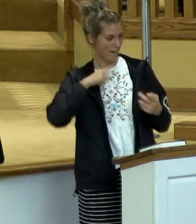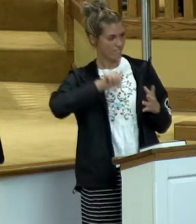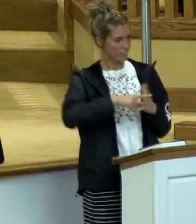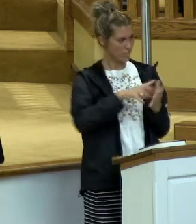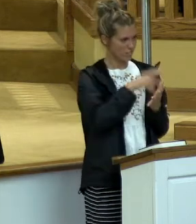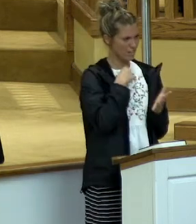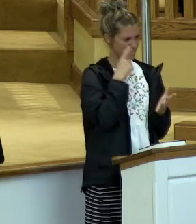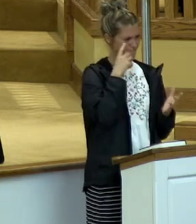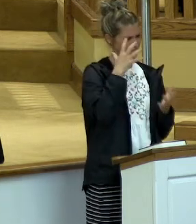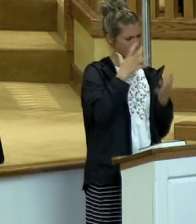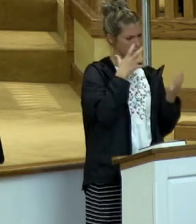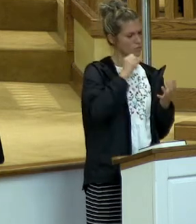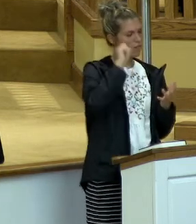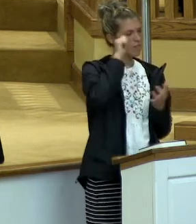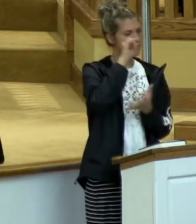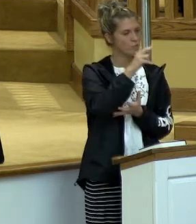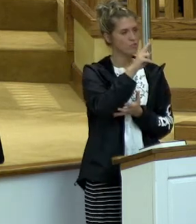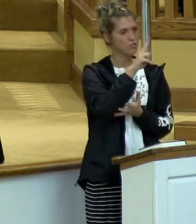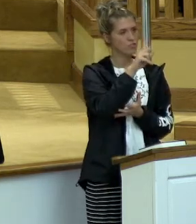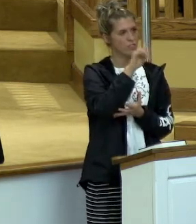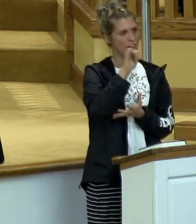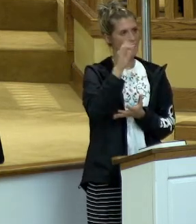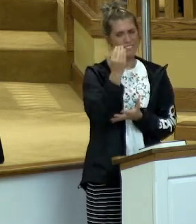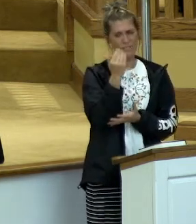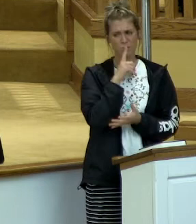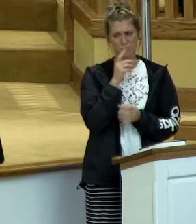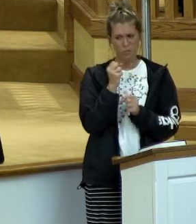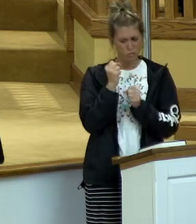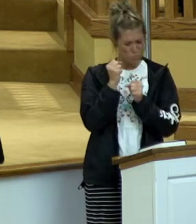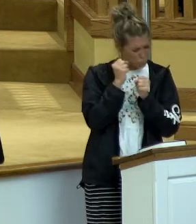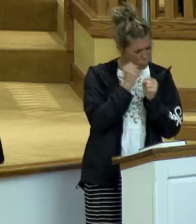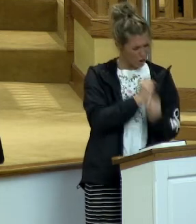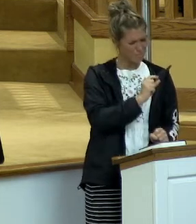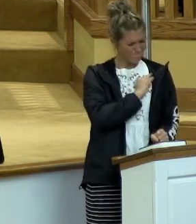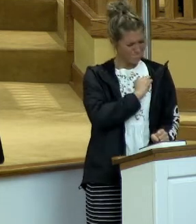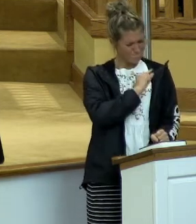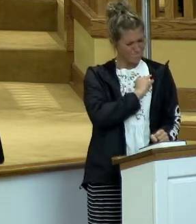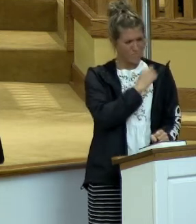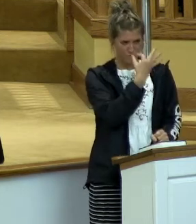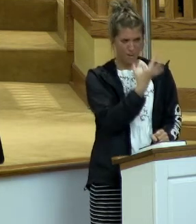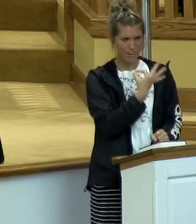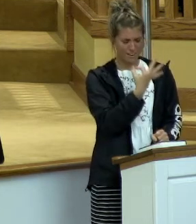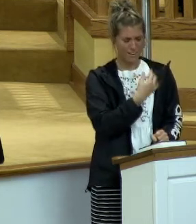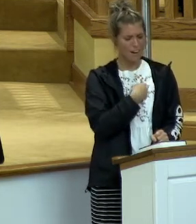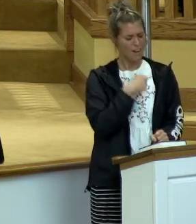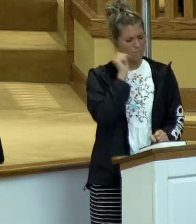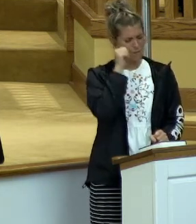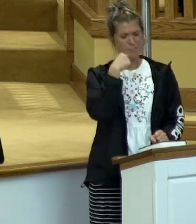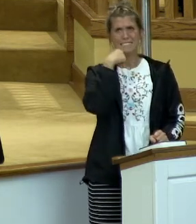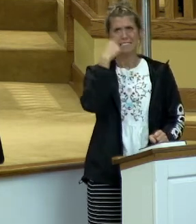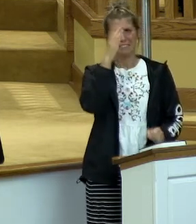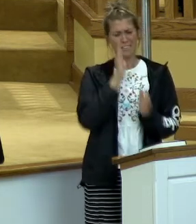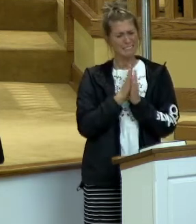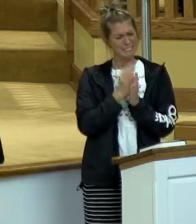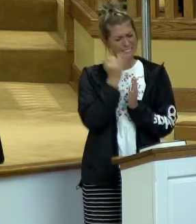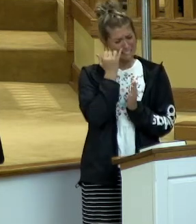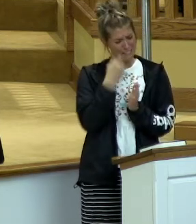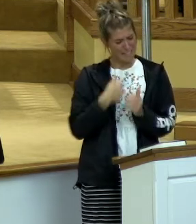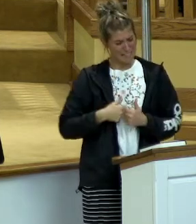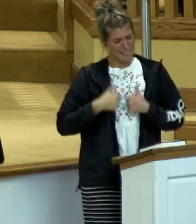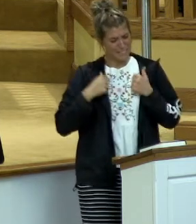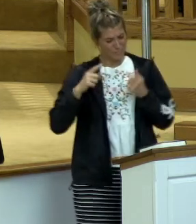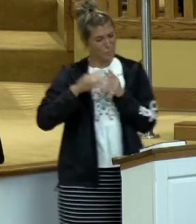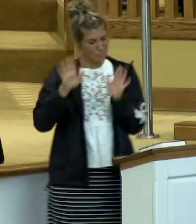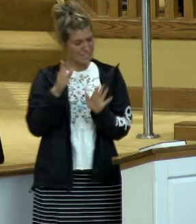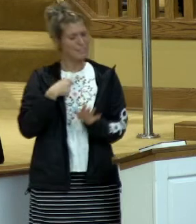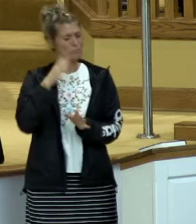this. I was a little confused about that. So I remember July 15th, conviction was really heavy on me that Friday. And I remember telling God, saying, God, if you'll let me live